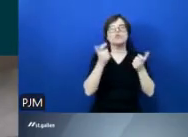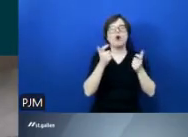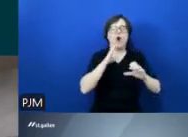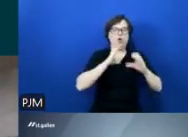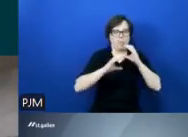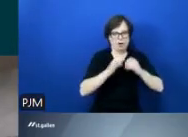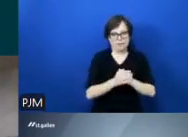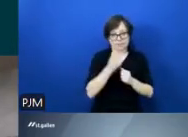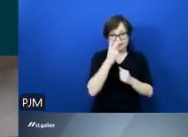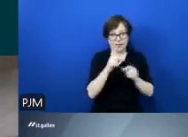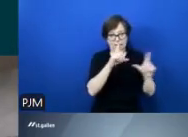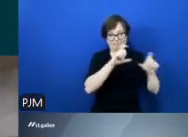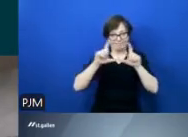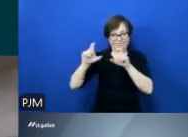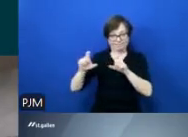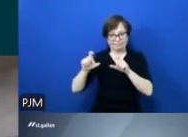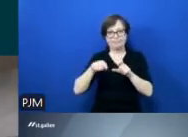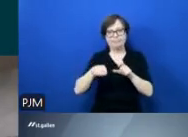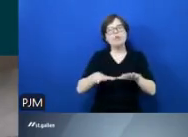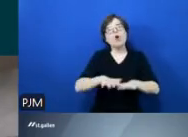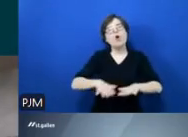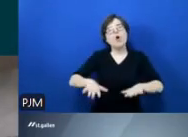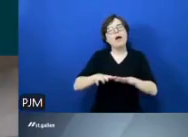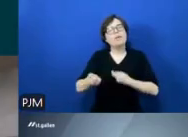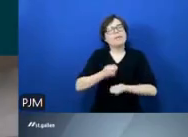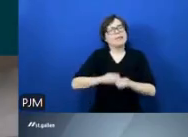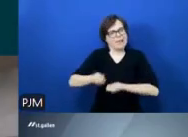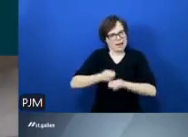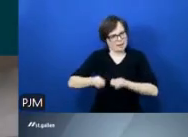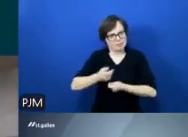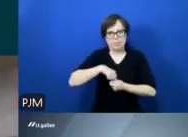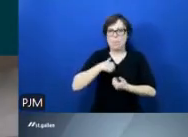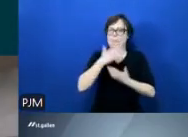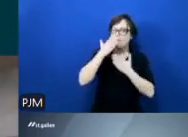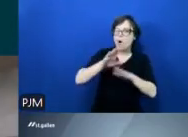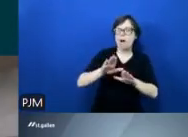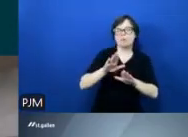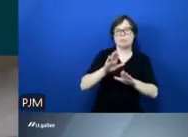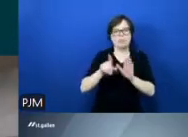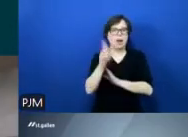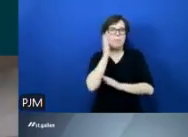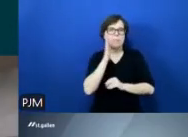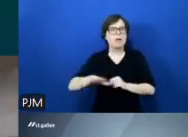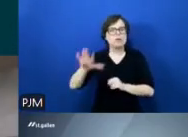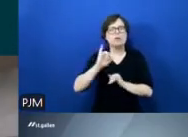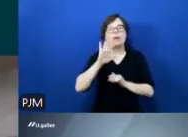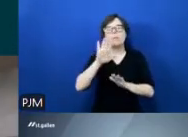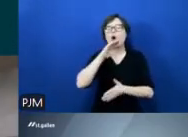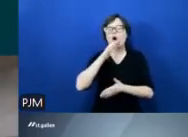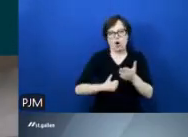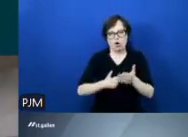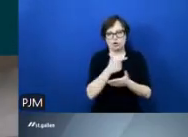two pictures, you can see our stand in the local fair in St. Gallen, where we present our inhabitants